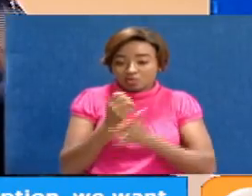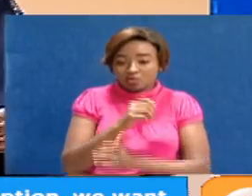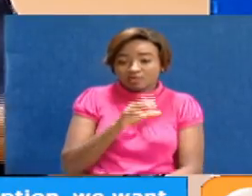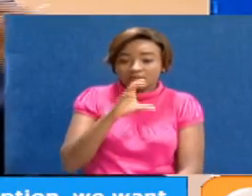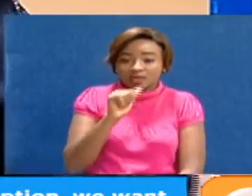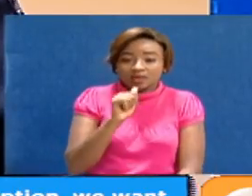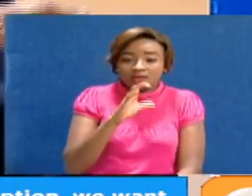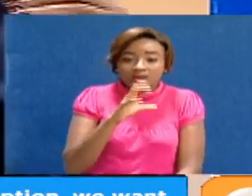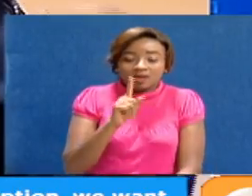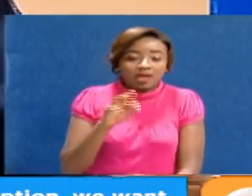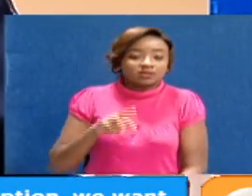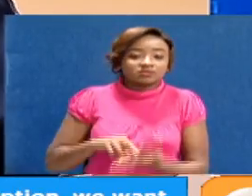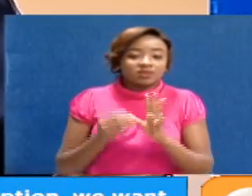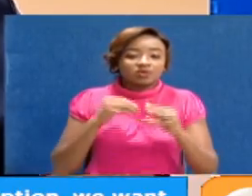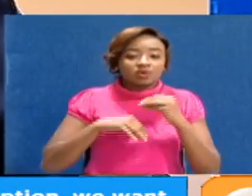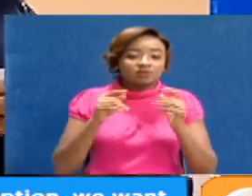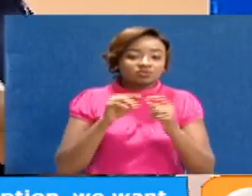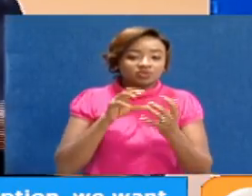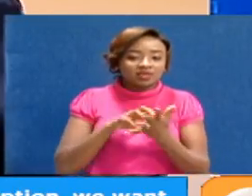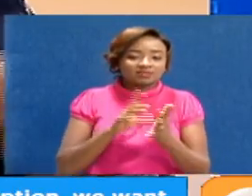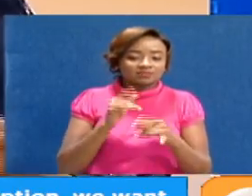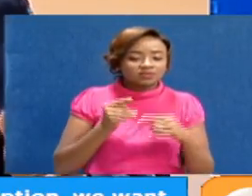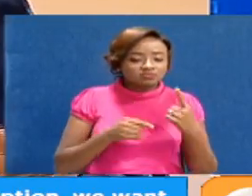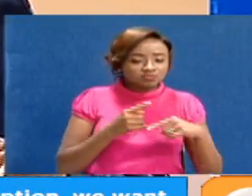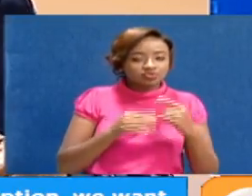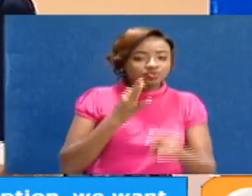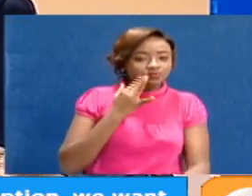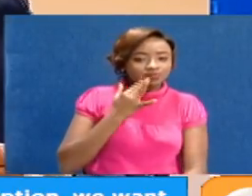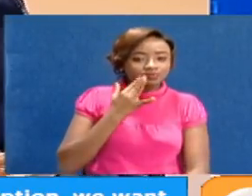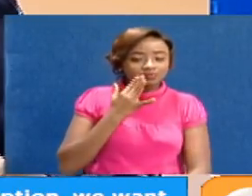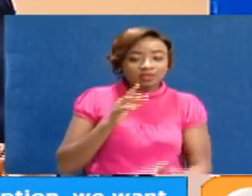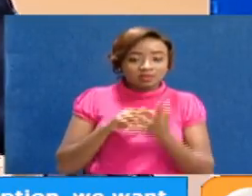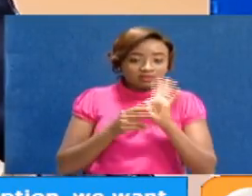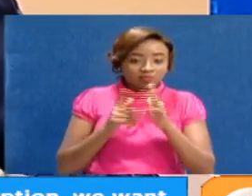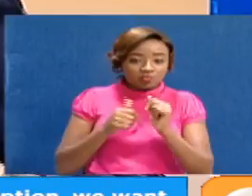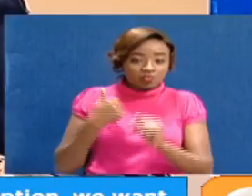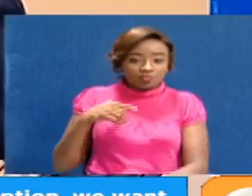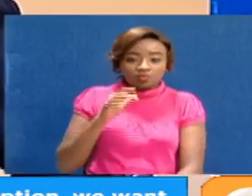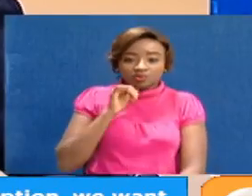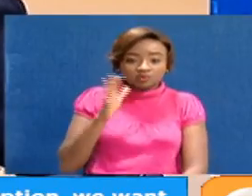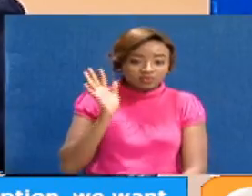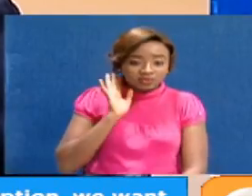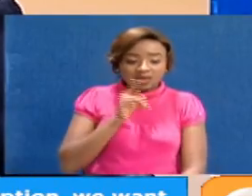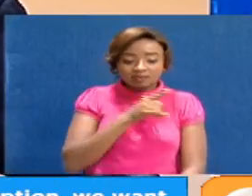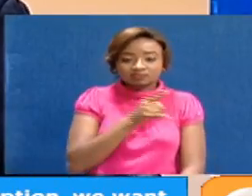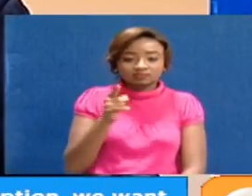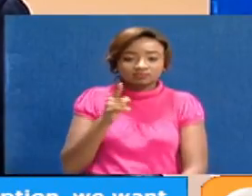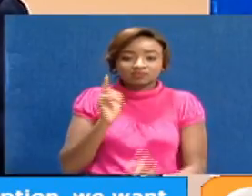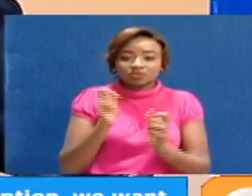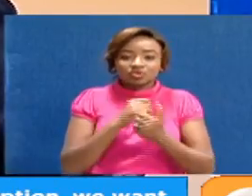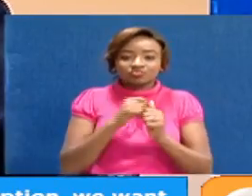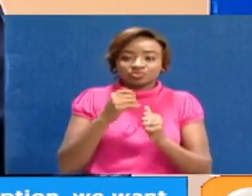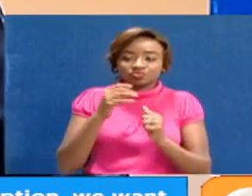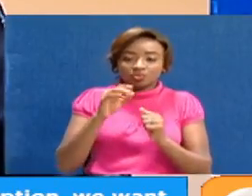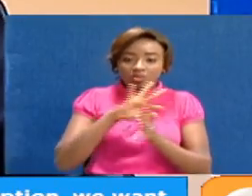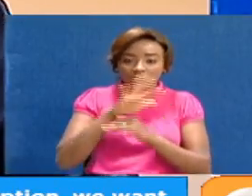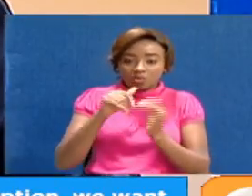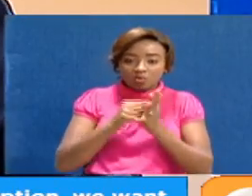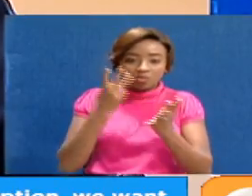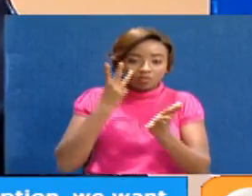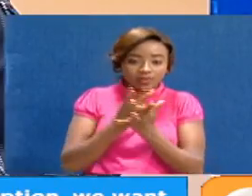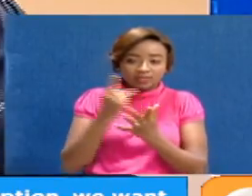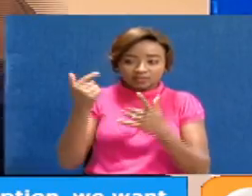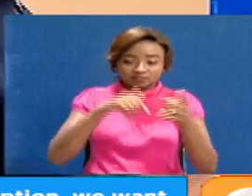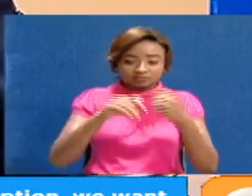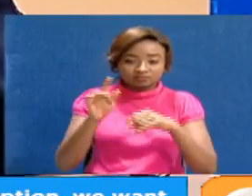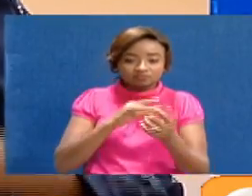should proceed on a day-to-day basis. So we will not hear that the investigative agency is not able to bring all the witnesses to be heard on a